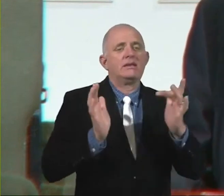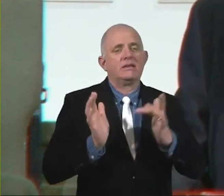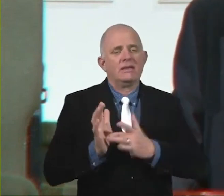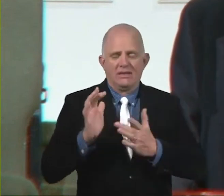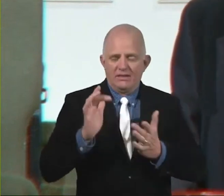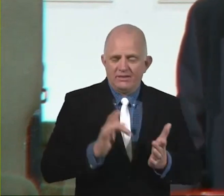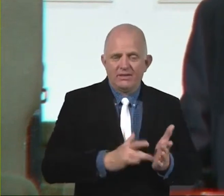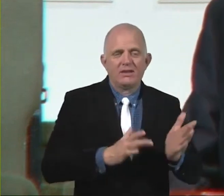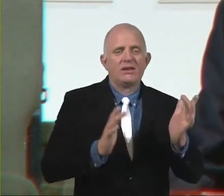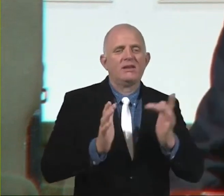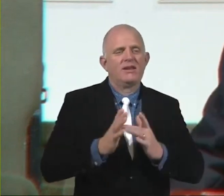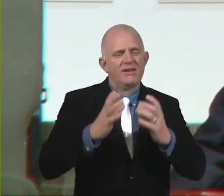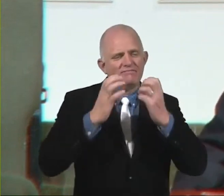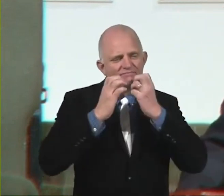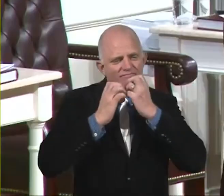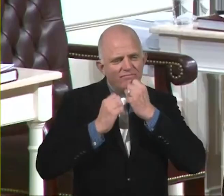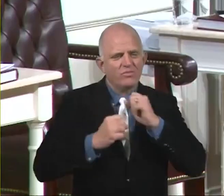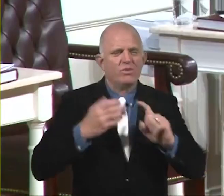name.